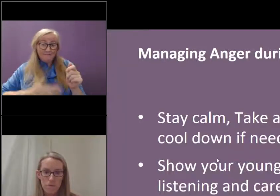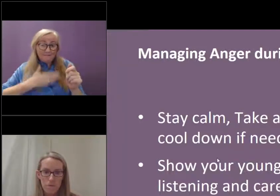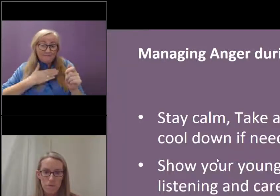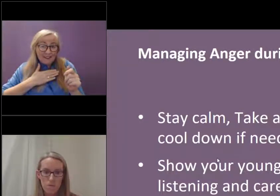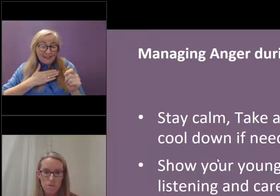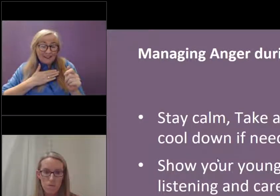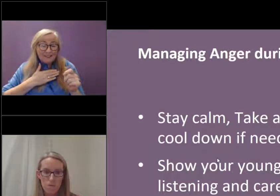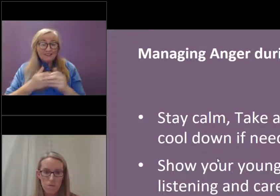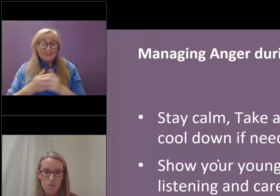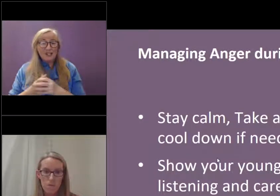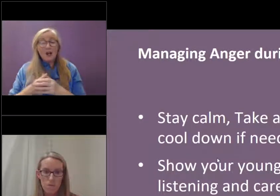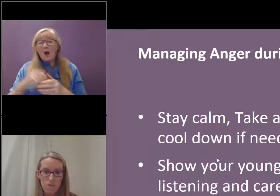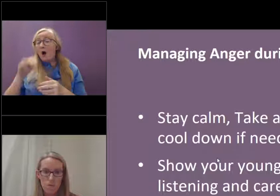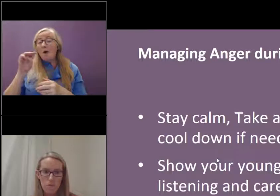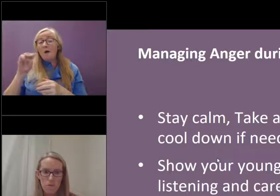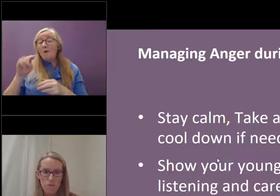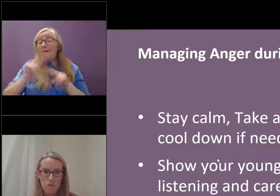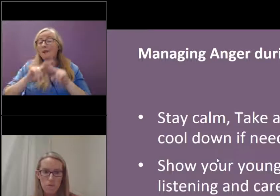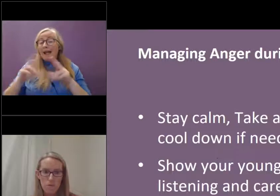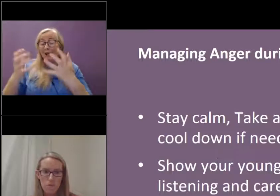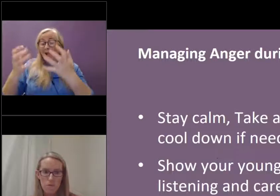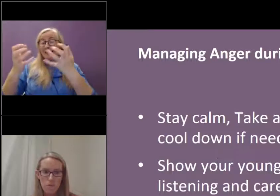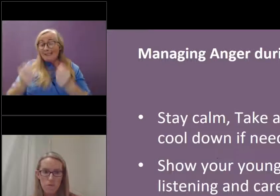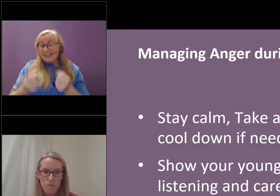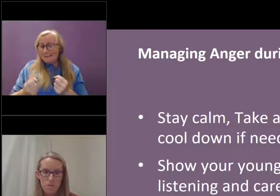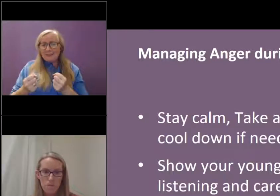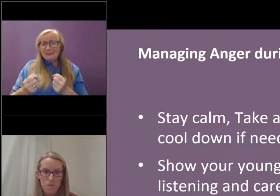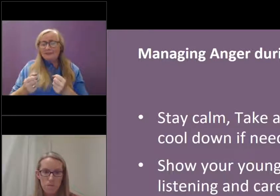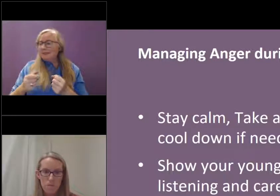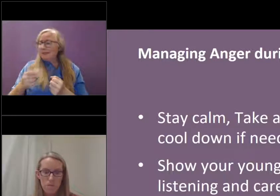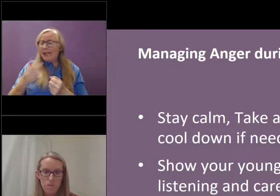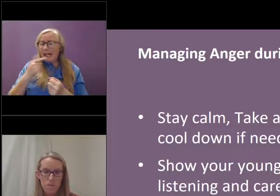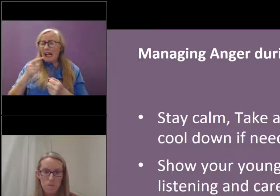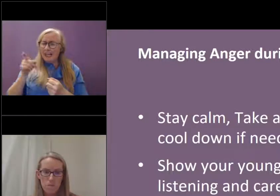maybe they spoke to you or behaving around you, and explaining how that made you feel.